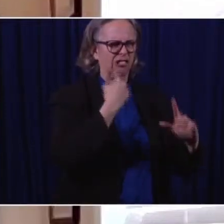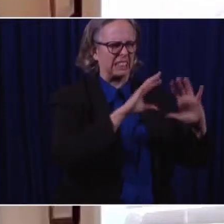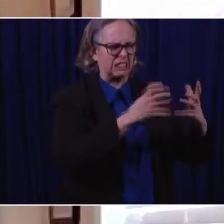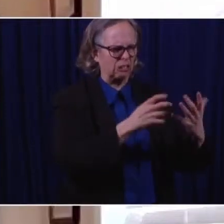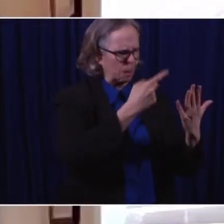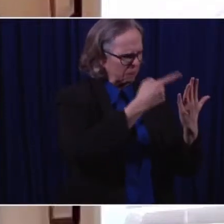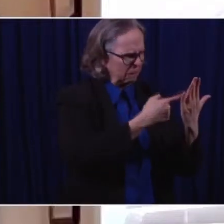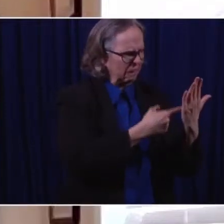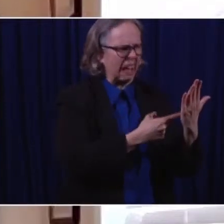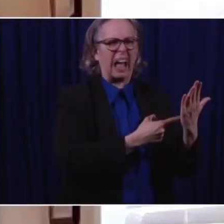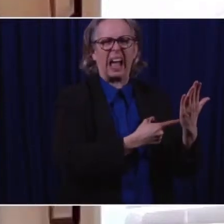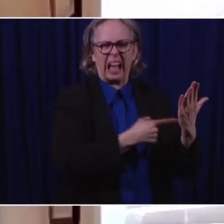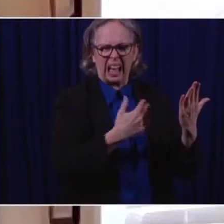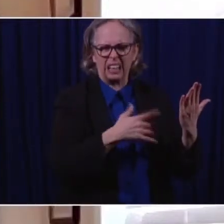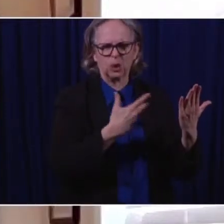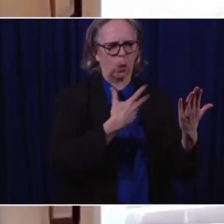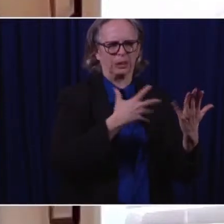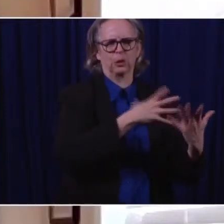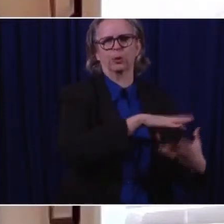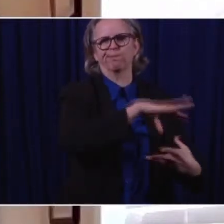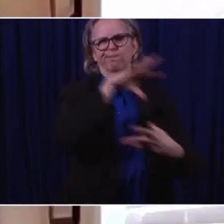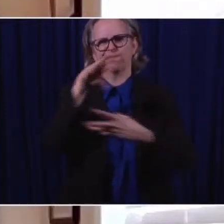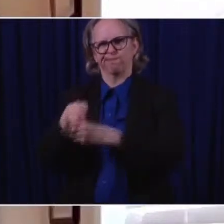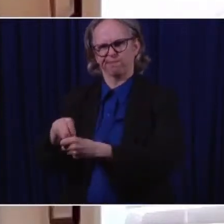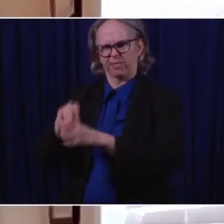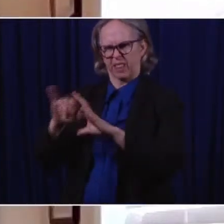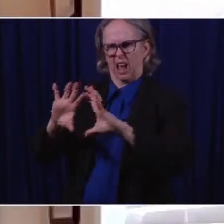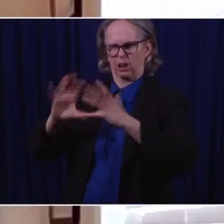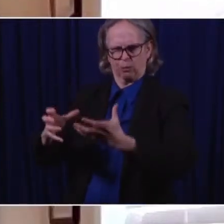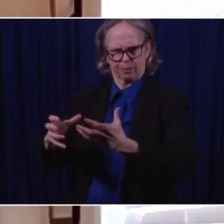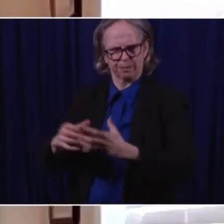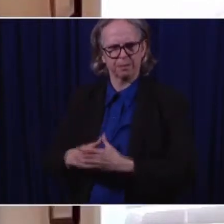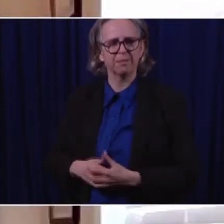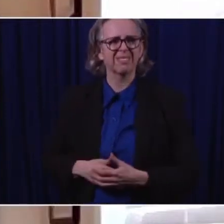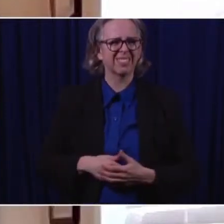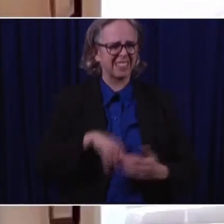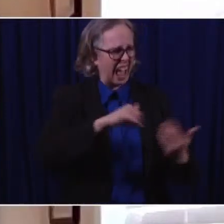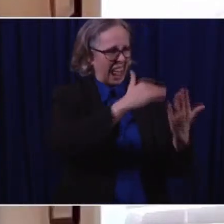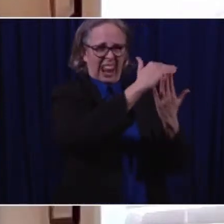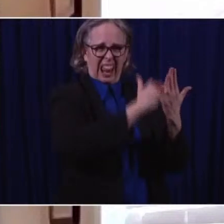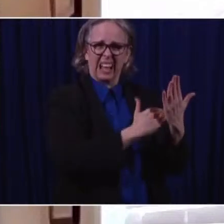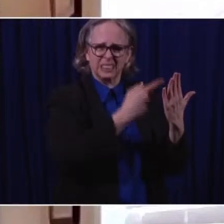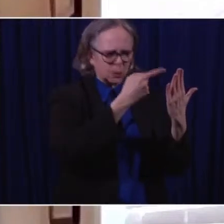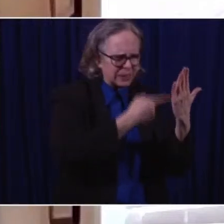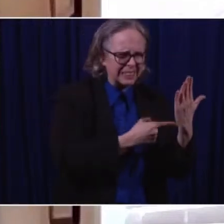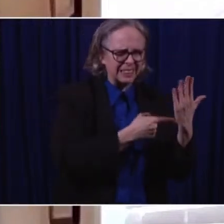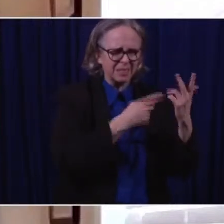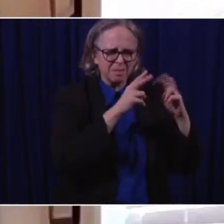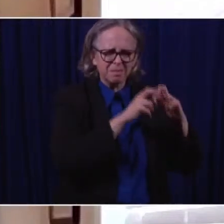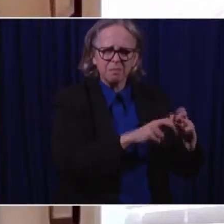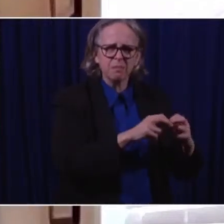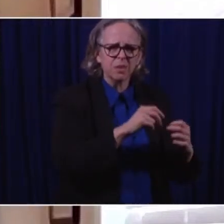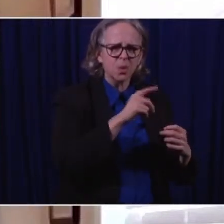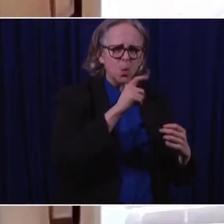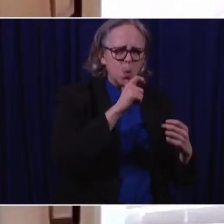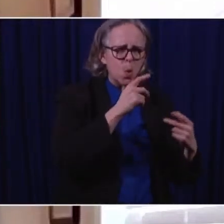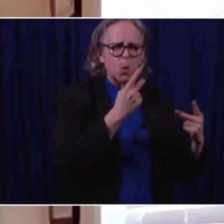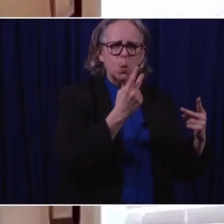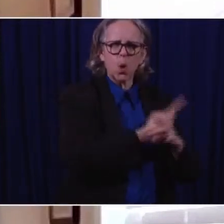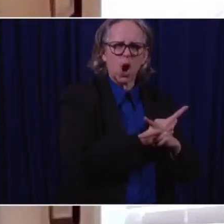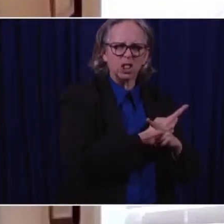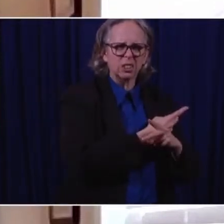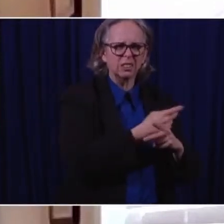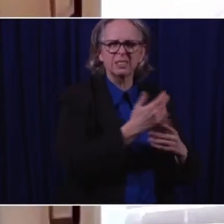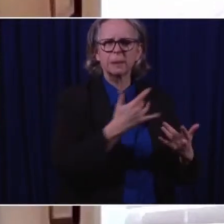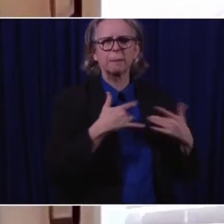that literature was very clearly pointing towards a subset. It was pointing towards individuals who are at